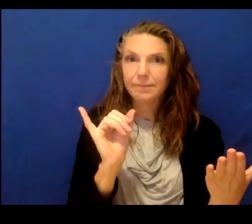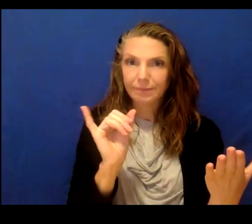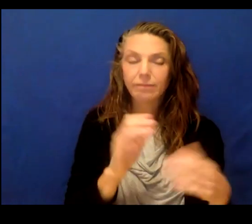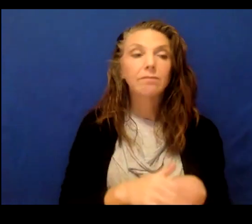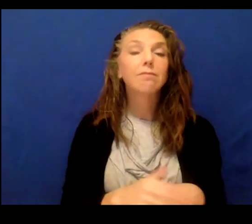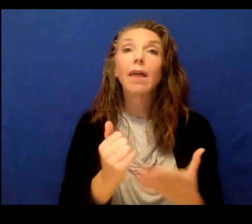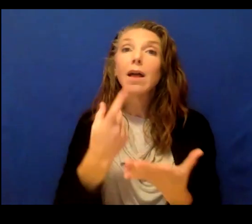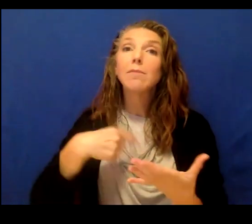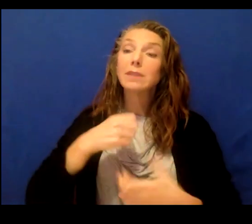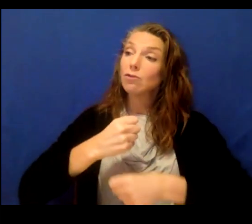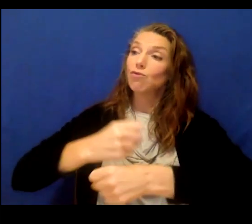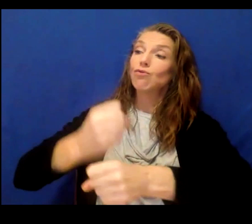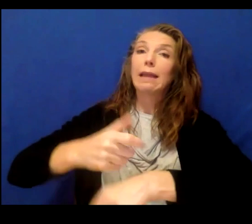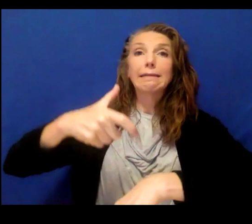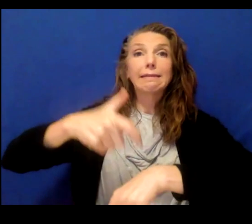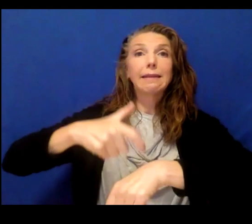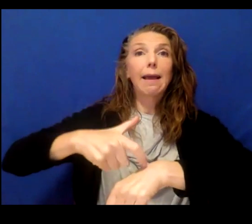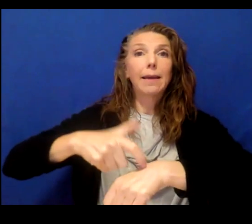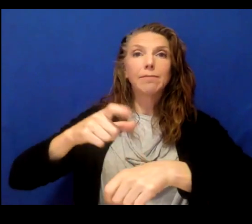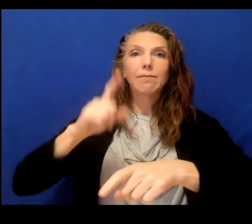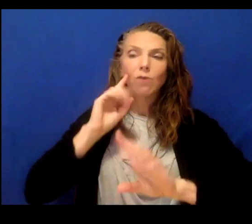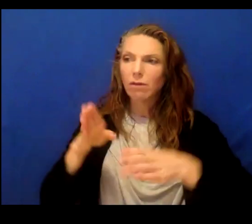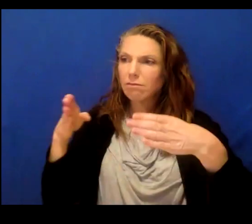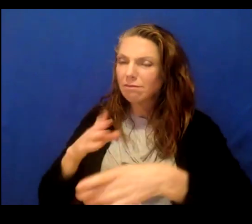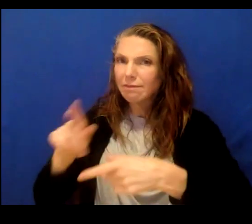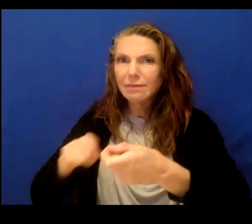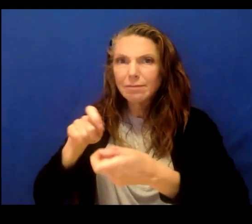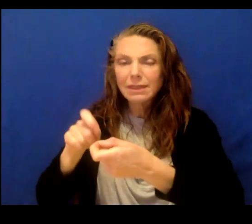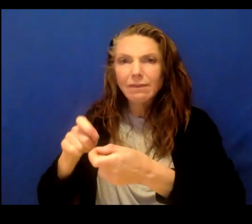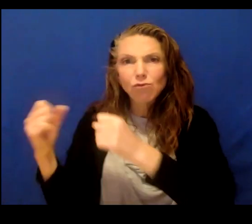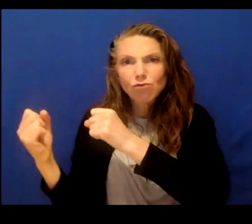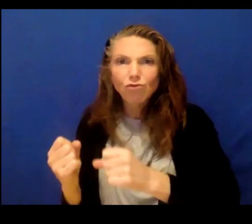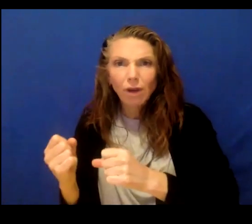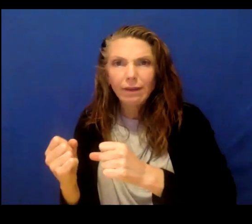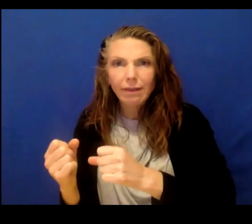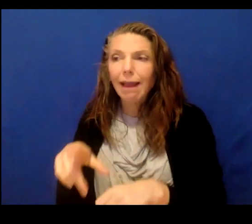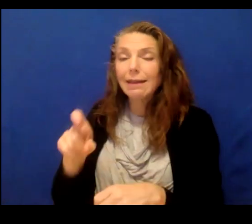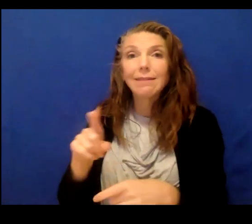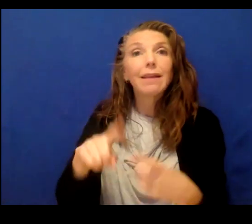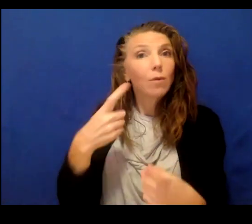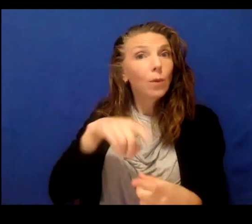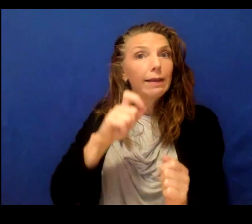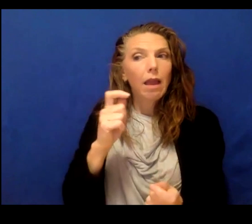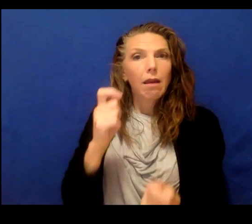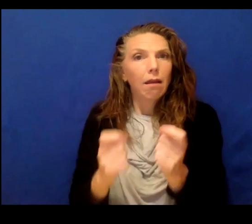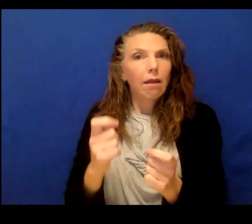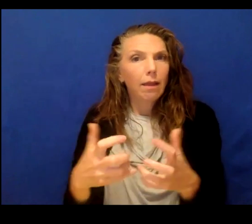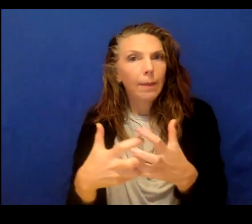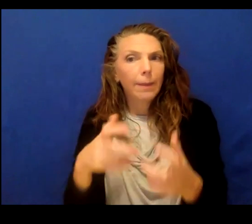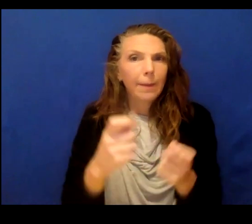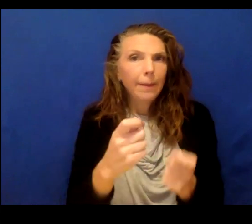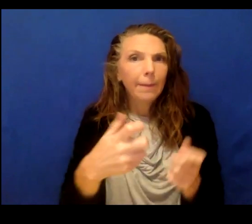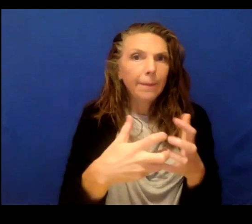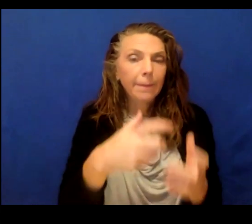helps us create time and space to focus on individual strengths and needs of children, and then adapt materials and modify